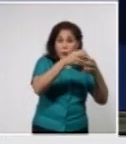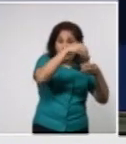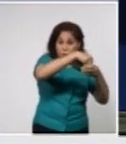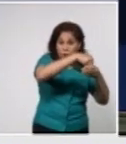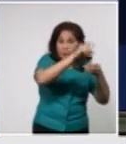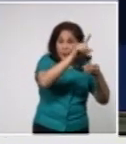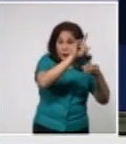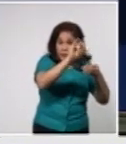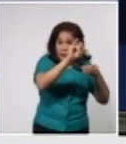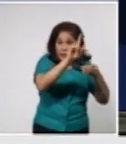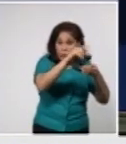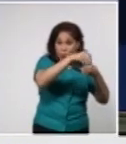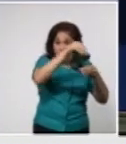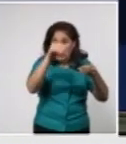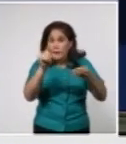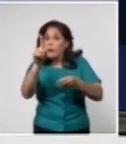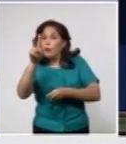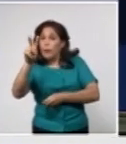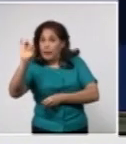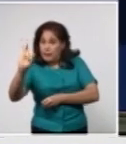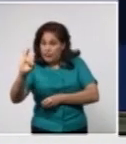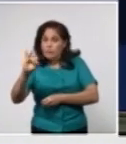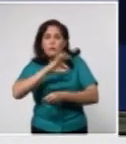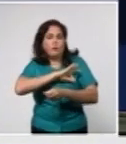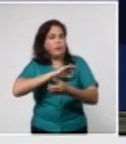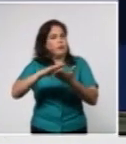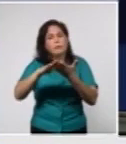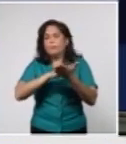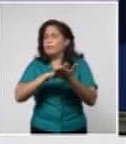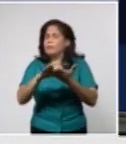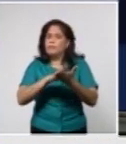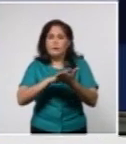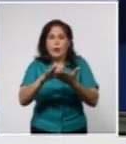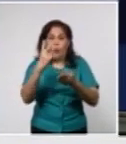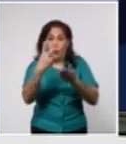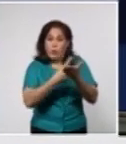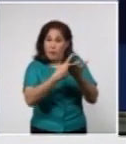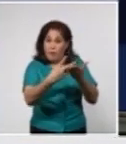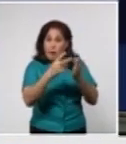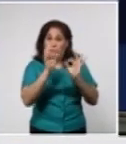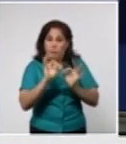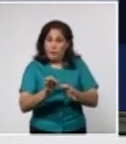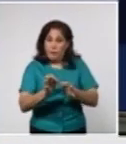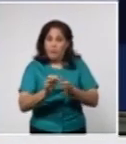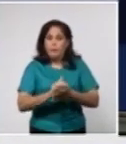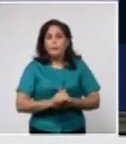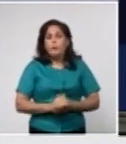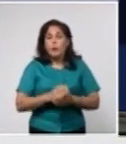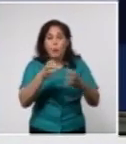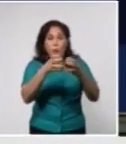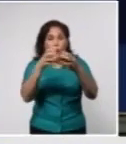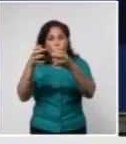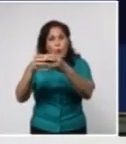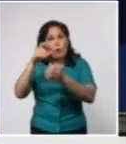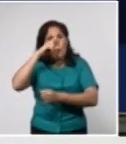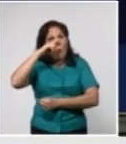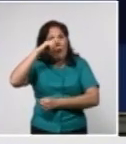I am talking about 127 out of 161 people who have tested positive over the last 15